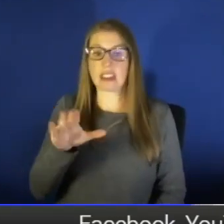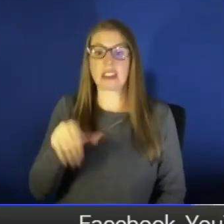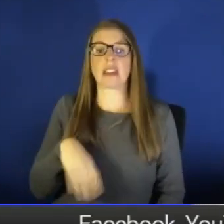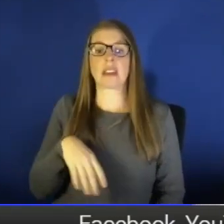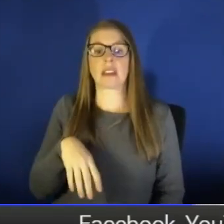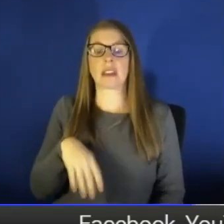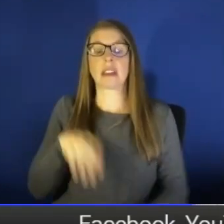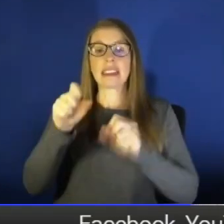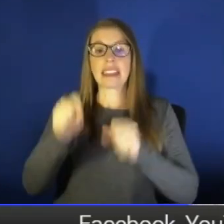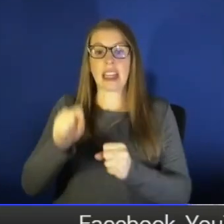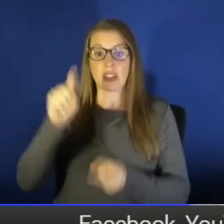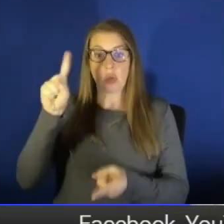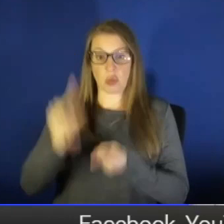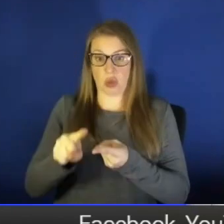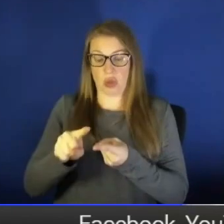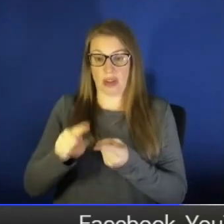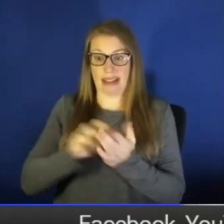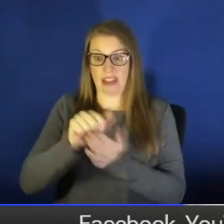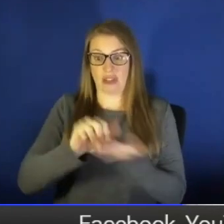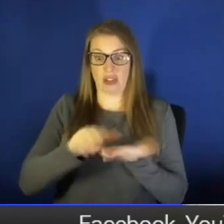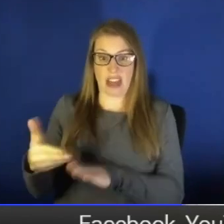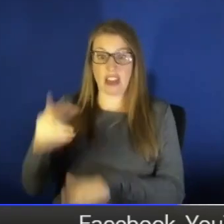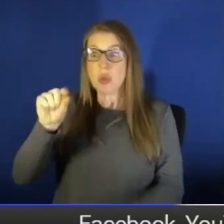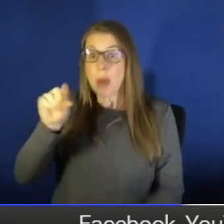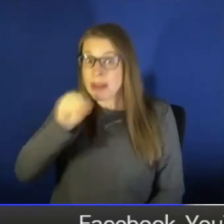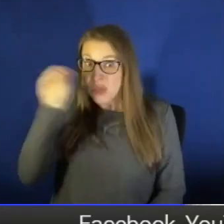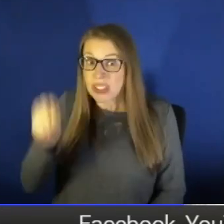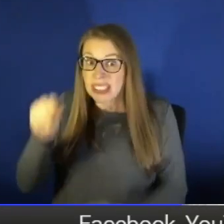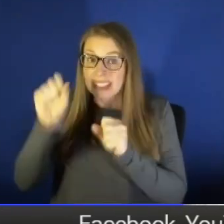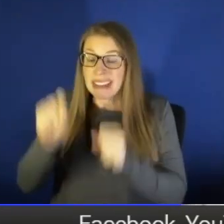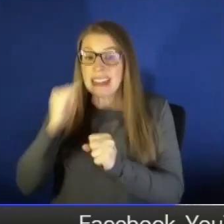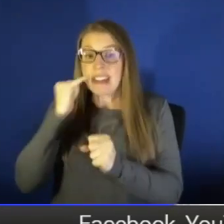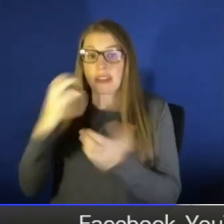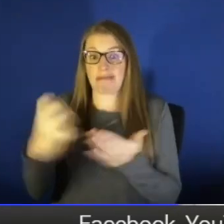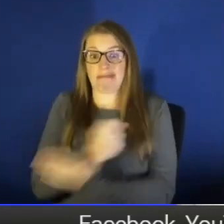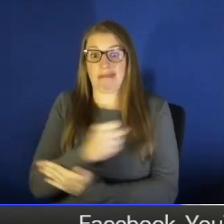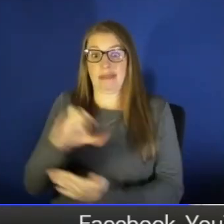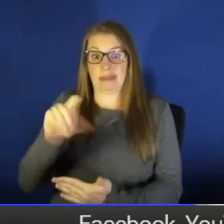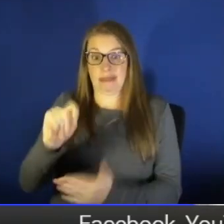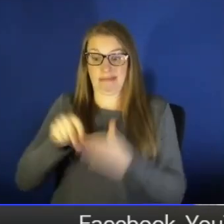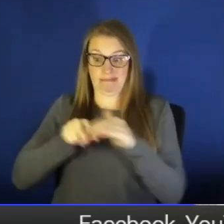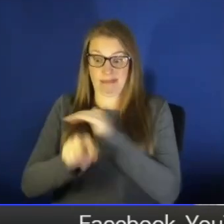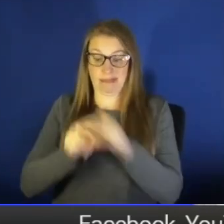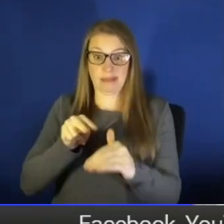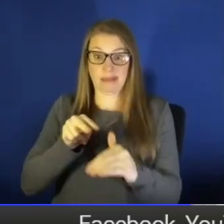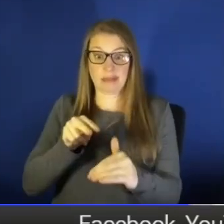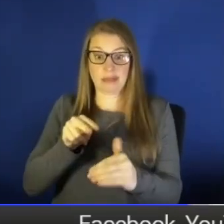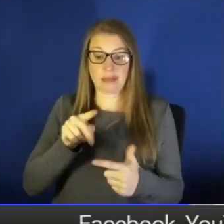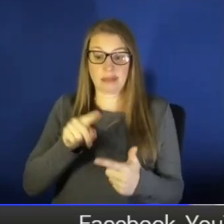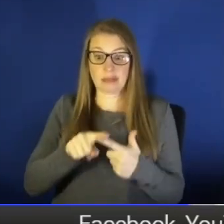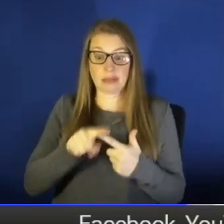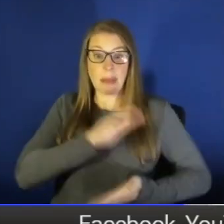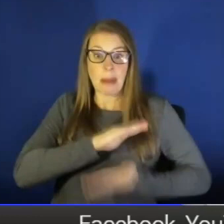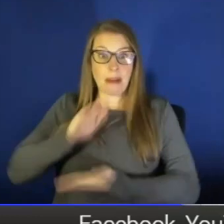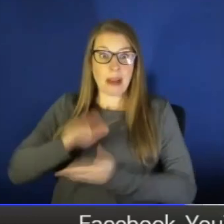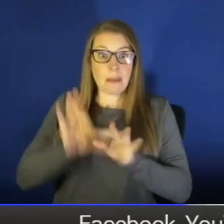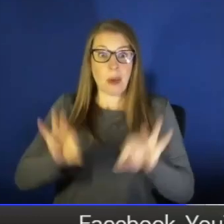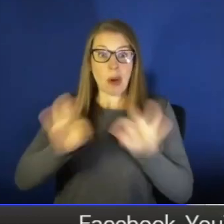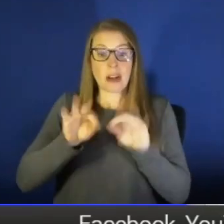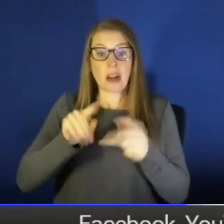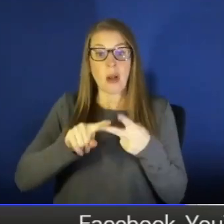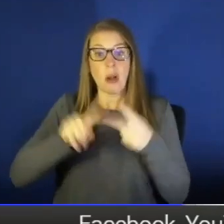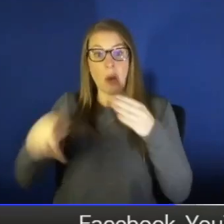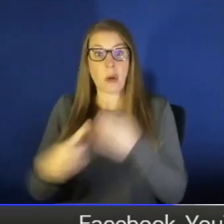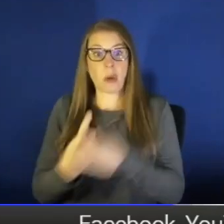cancer death by 20%. So mammography is important, colonoscopy is important, but nothing is as